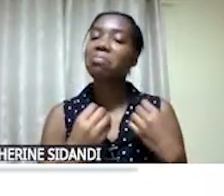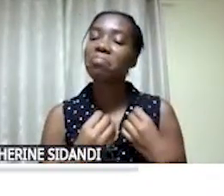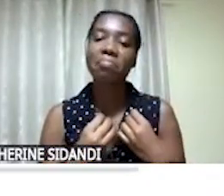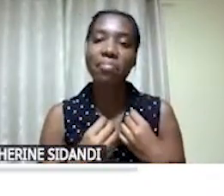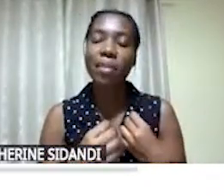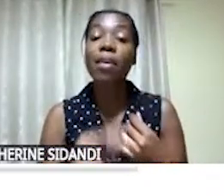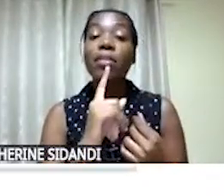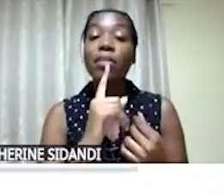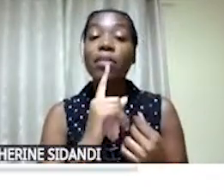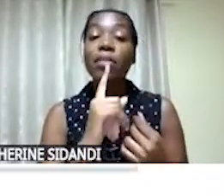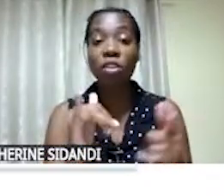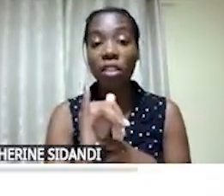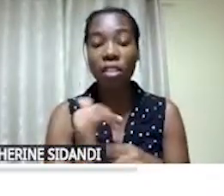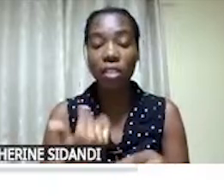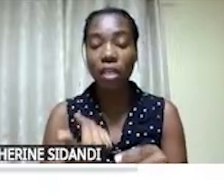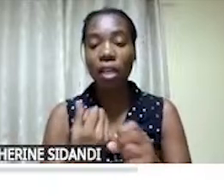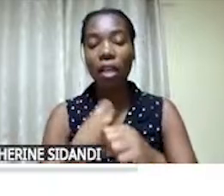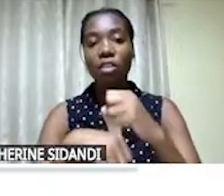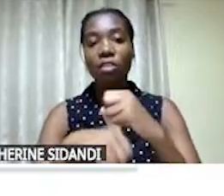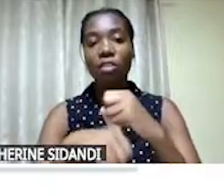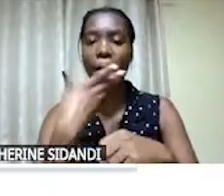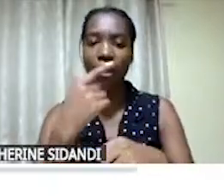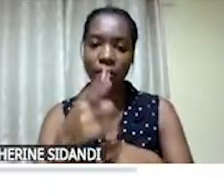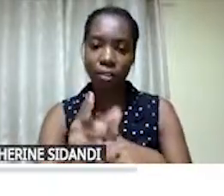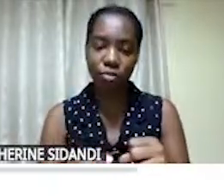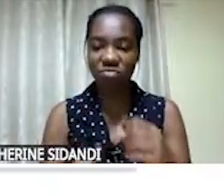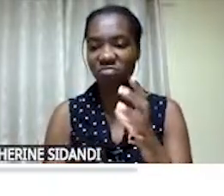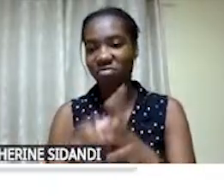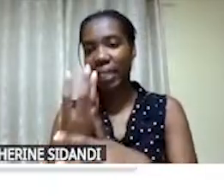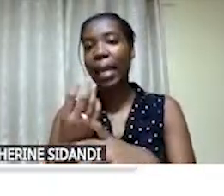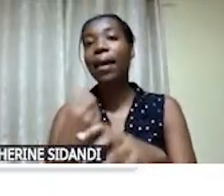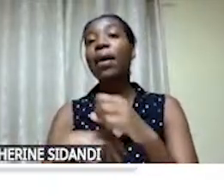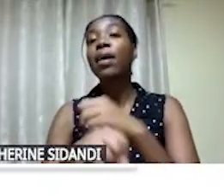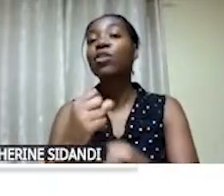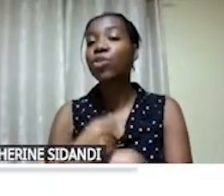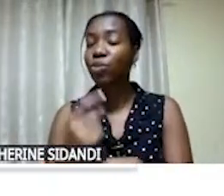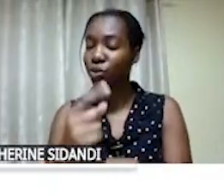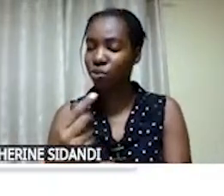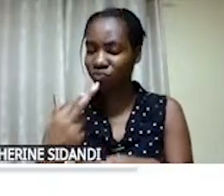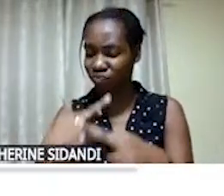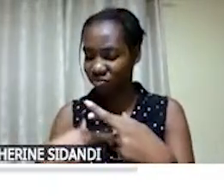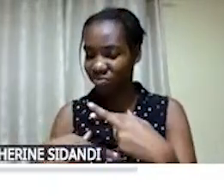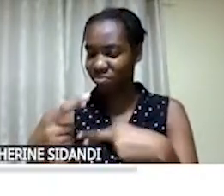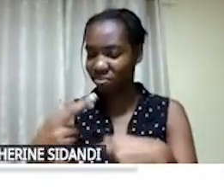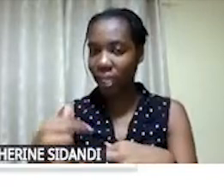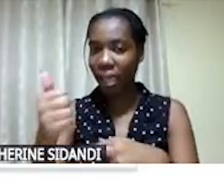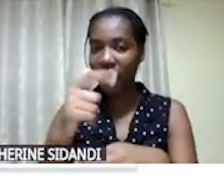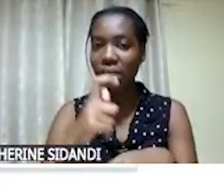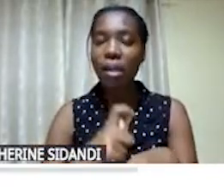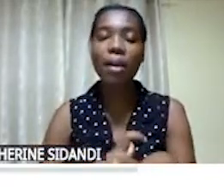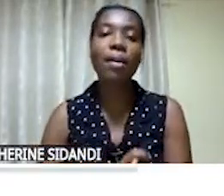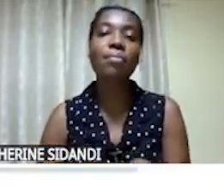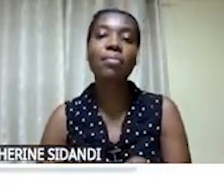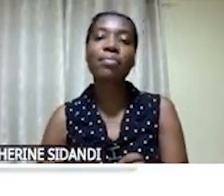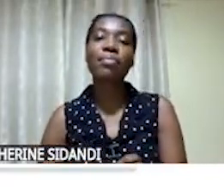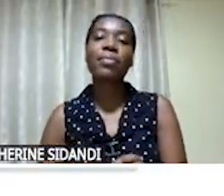the actions, you need to review your actions, every other time, to be honest. as you said, the